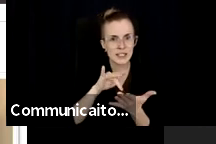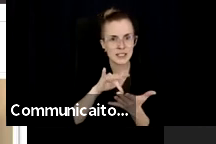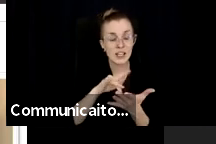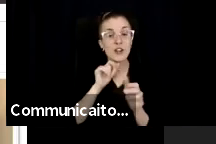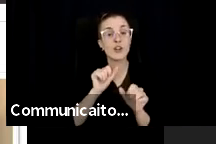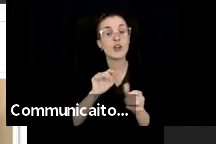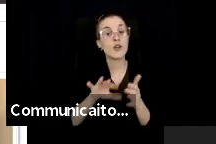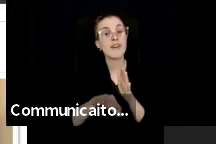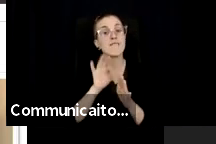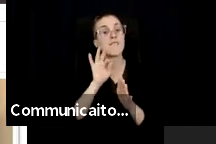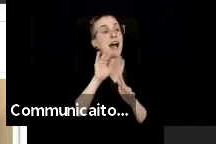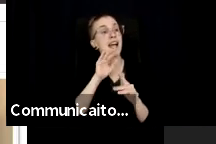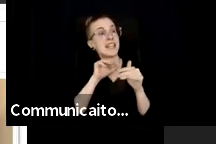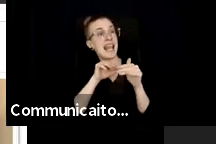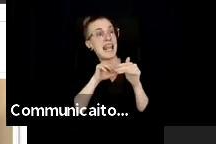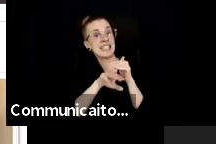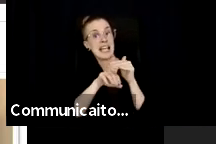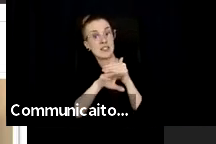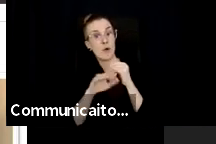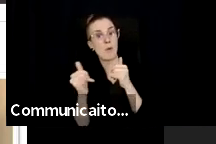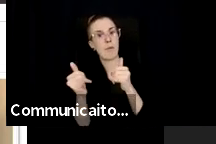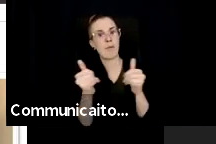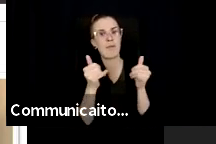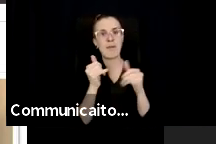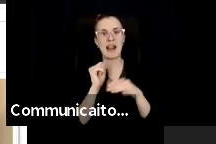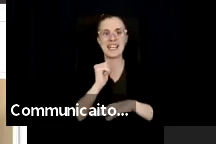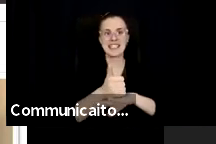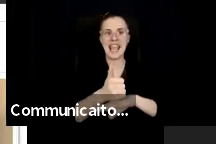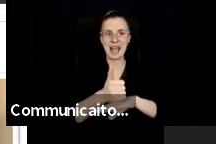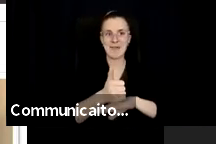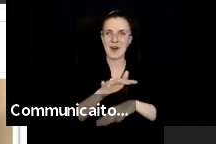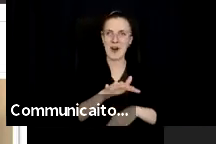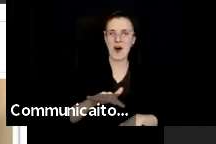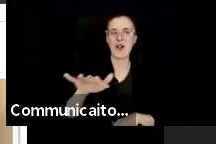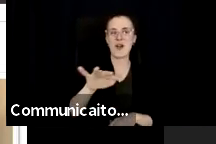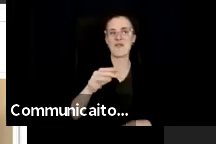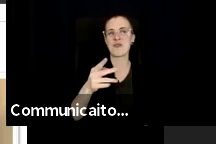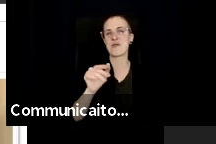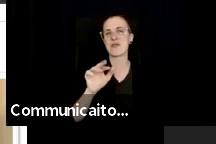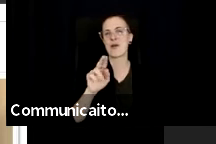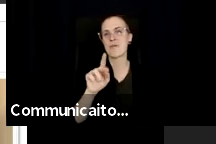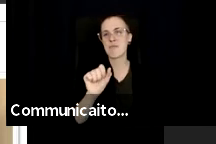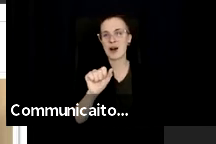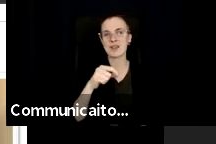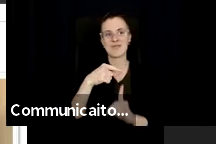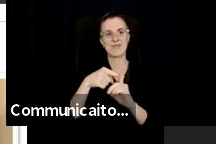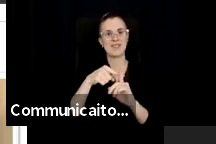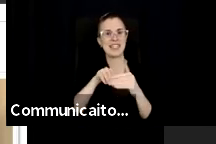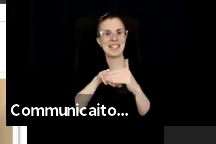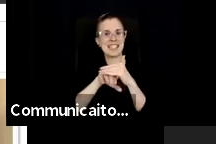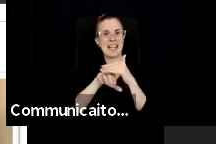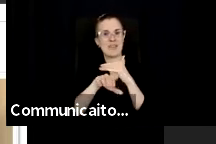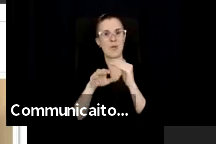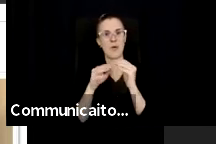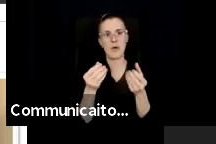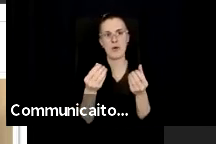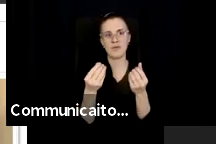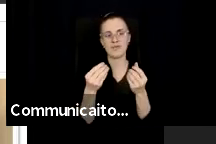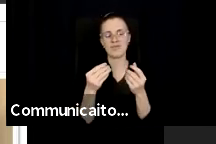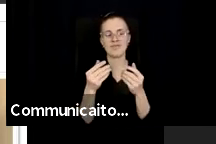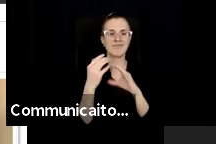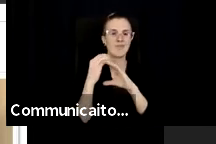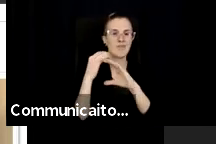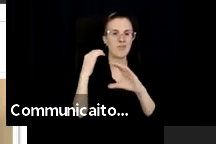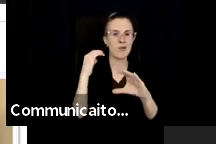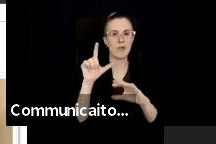accessible playscapes throughout our city parks and an accessible mobile library. Our Parks and Recreation Department staffs